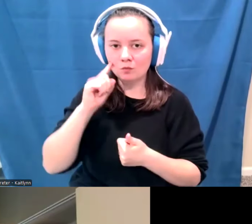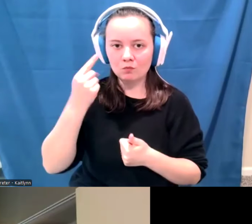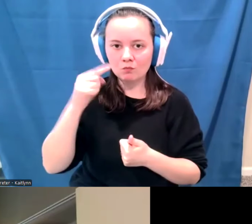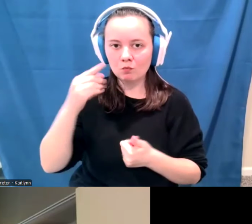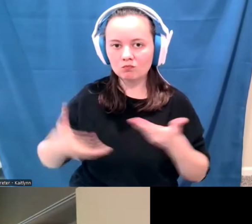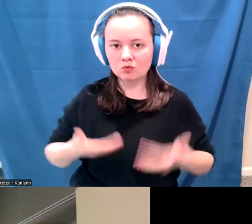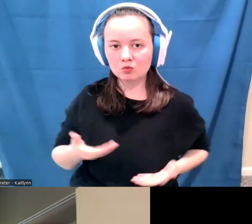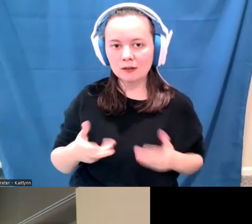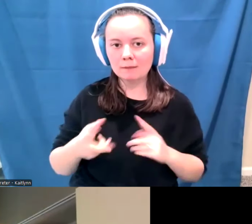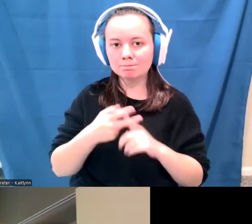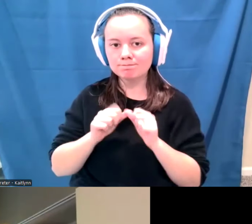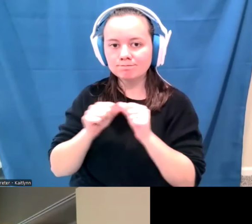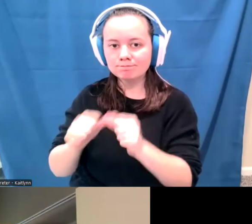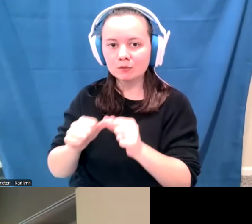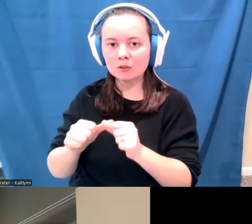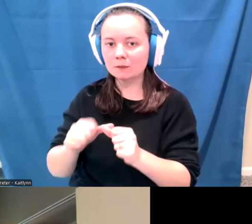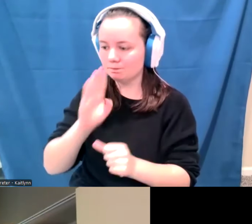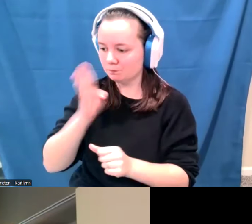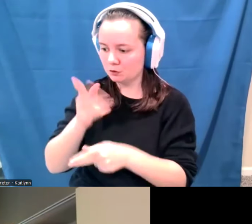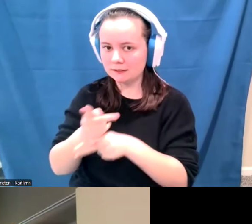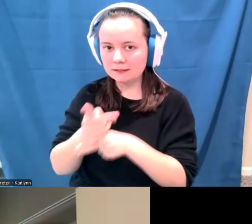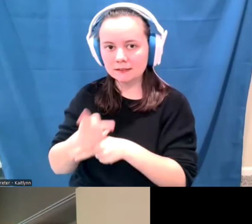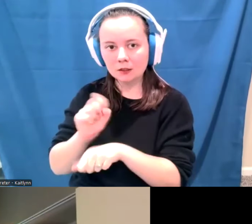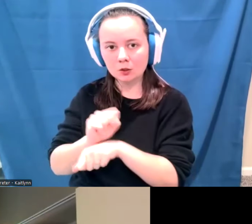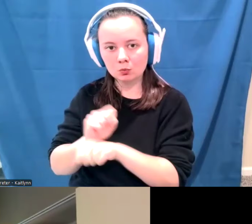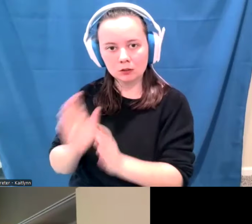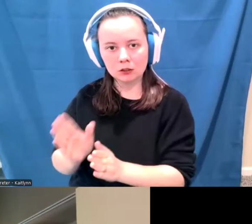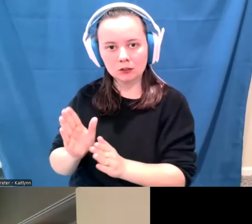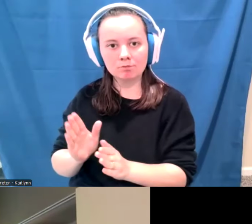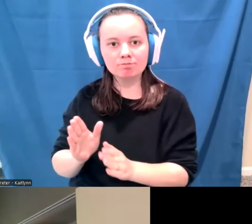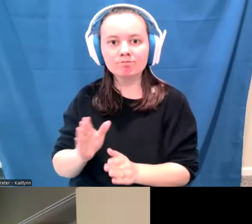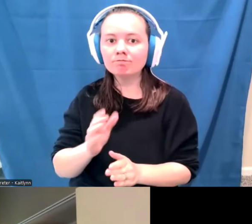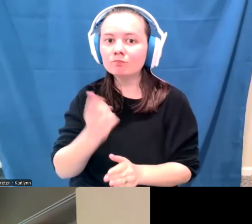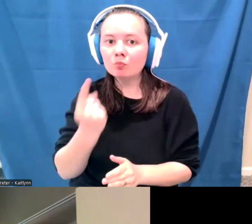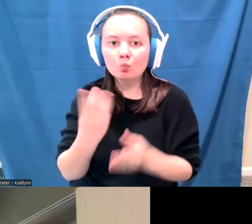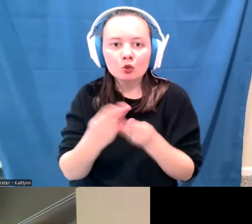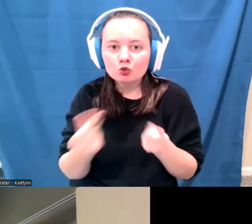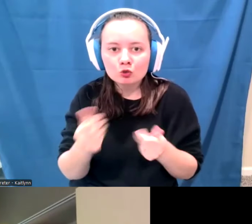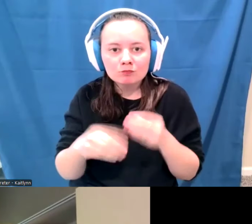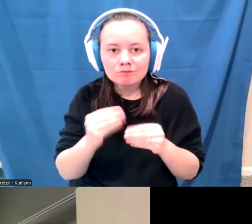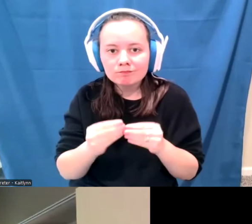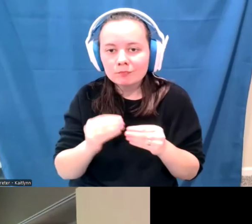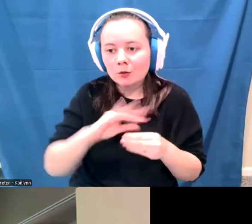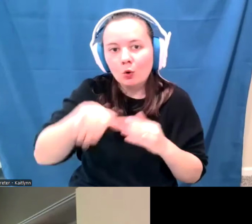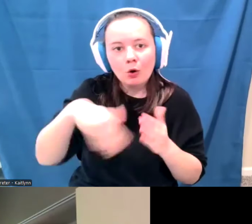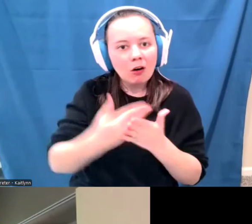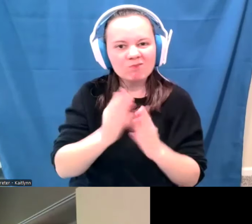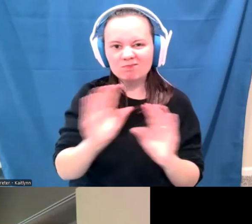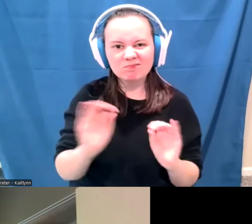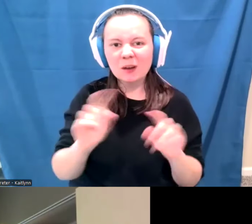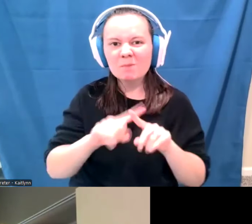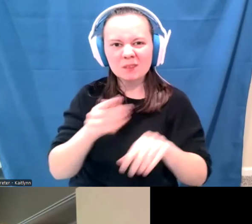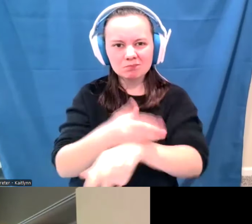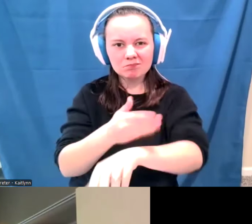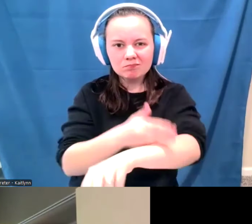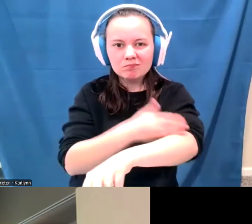professionals. There is no single solution that will fix this workforce shortage, but progress is possible with a range